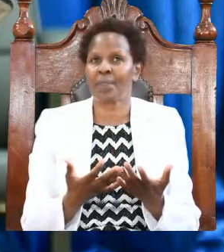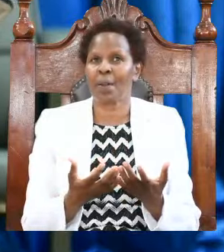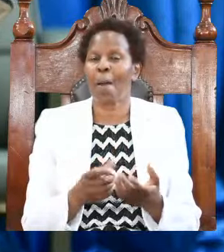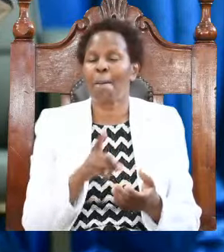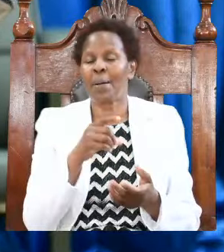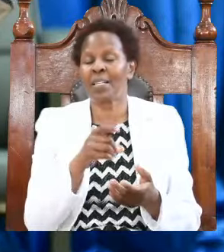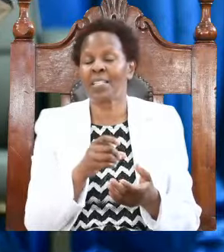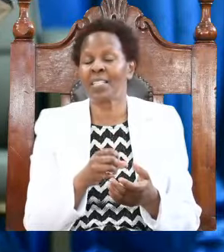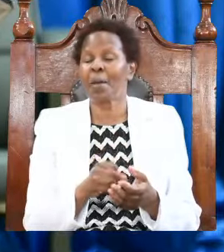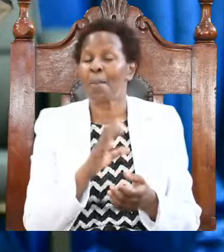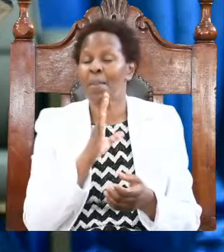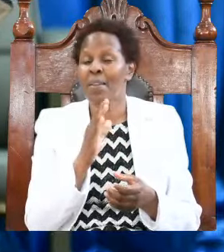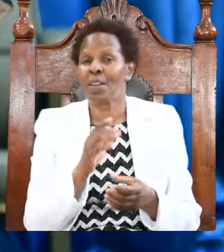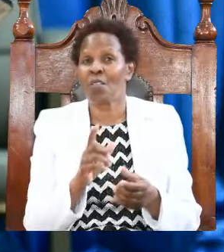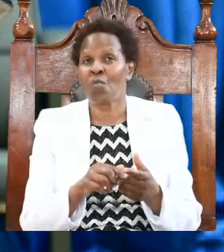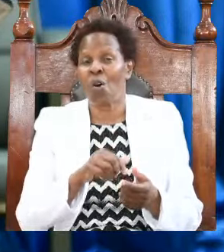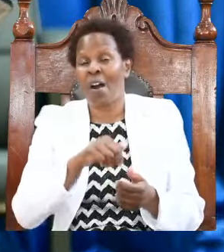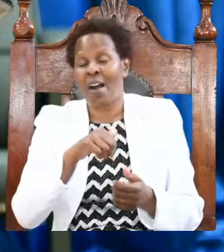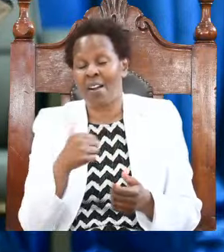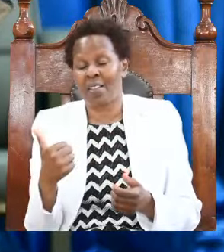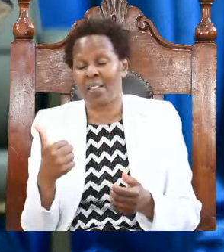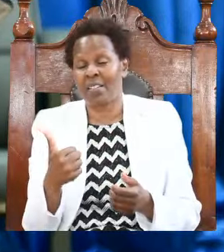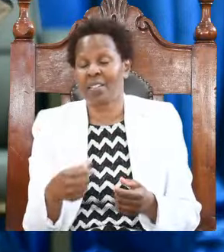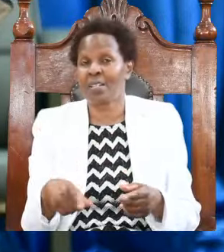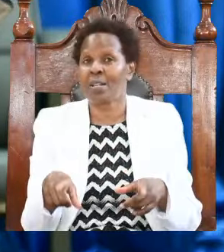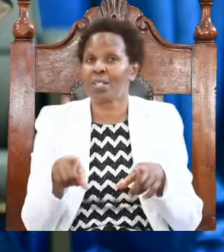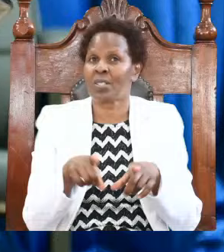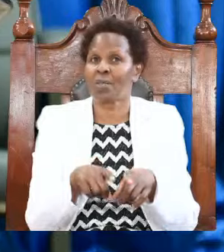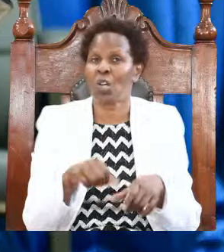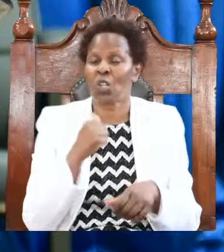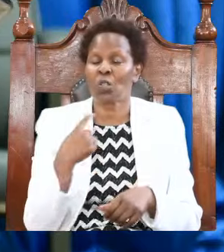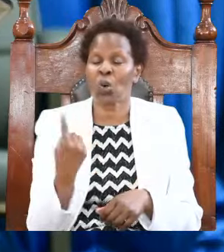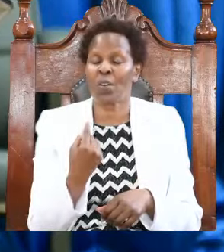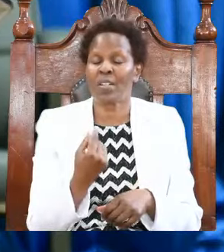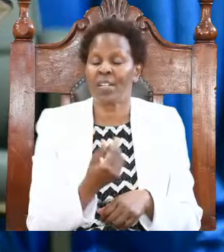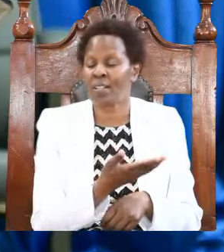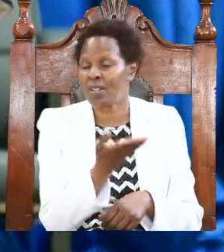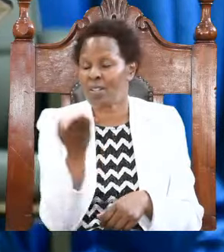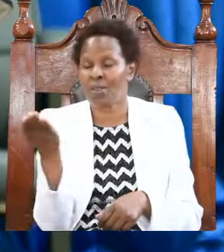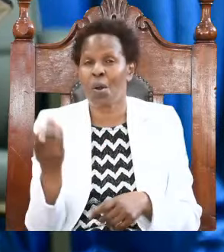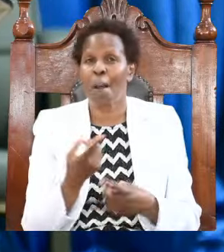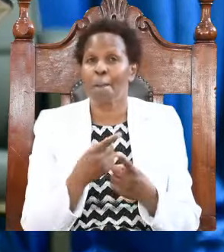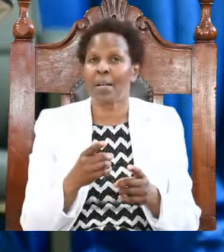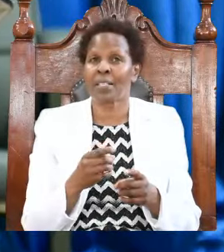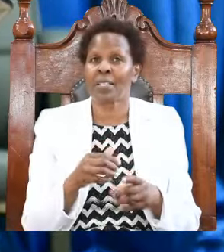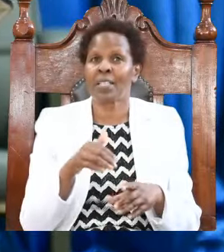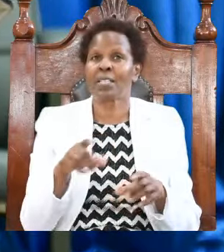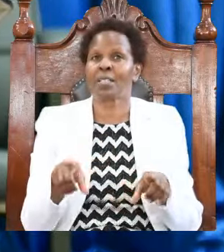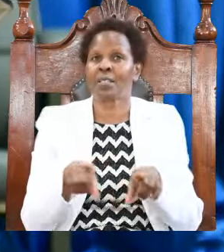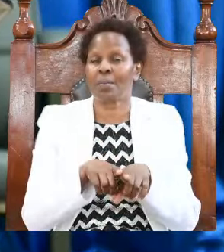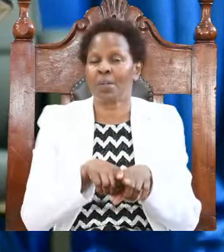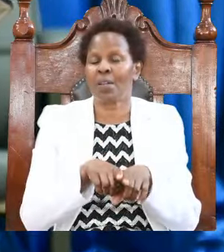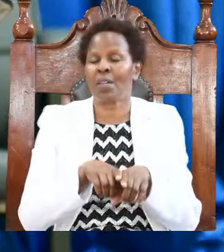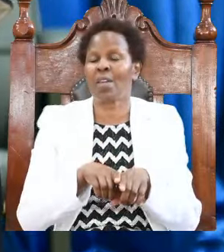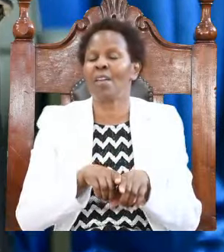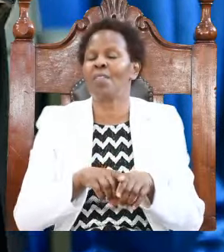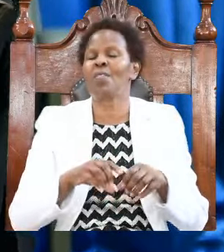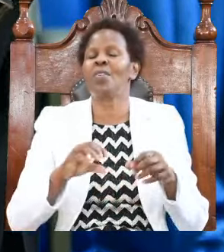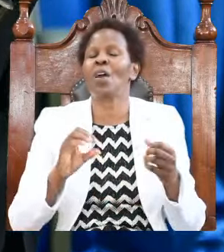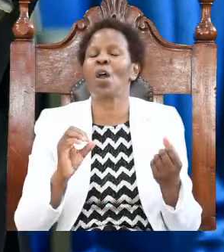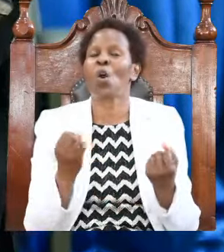not only on us as we sit here in this congregation today, but also in the community around, in